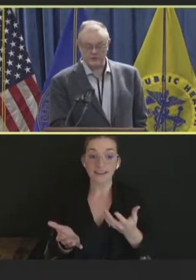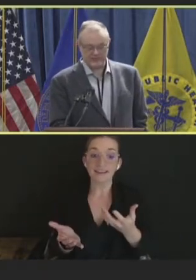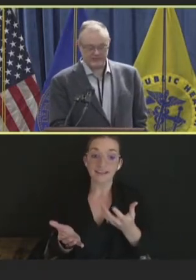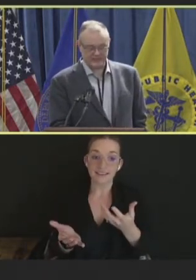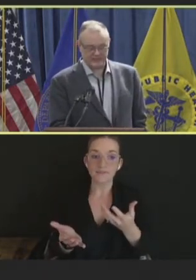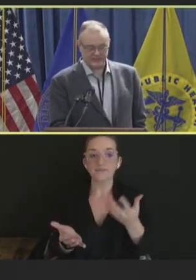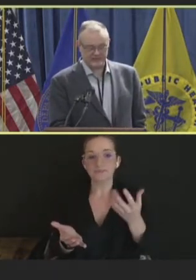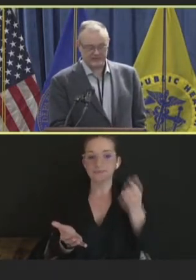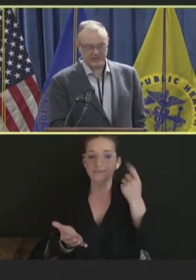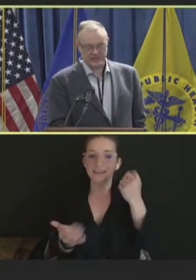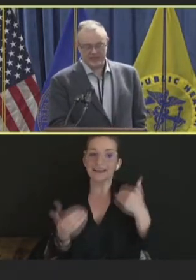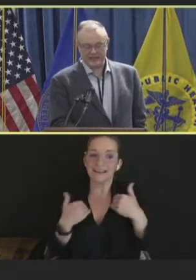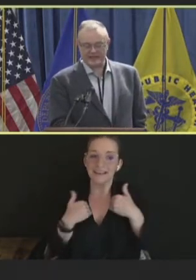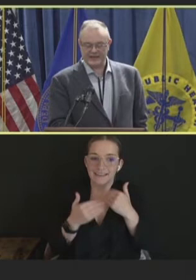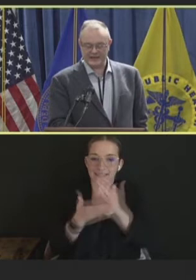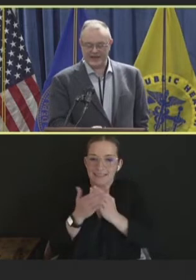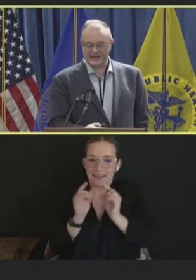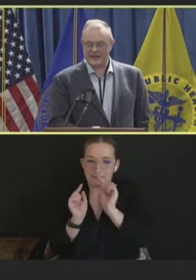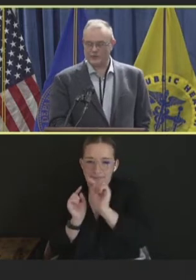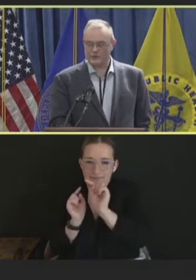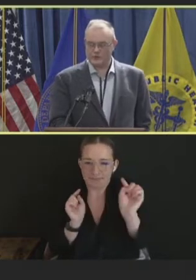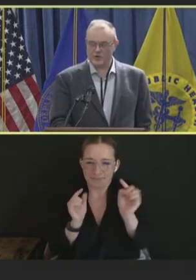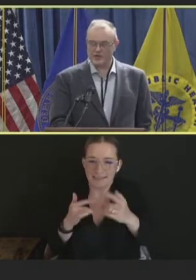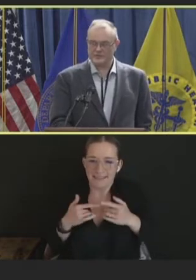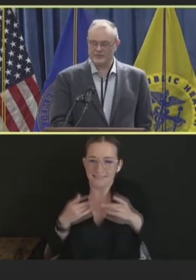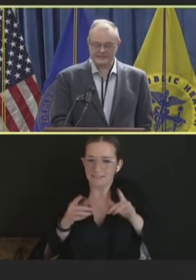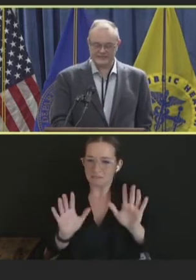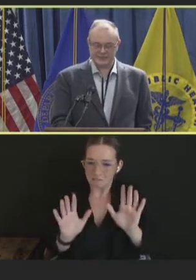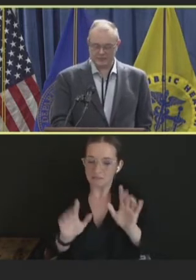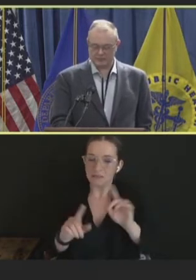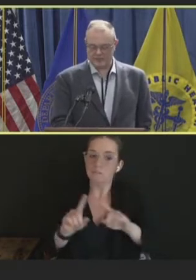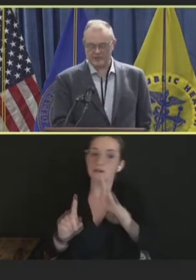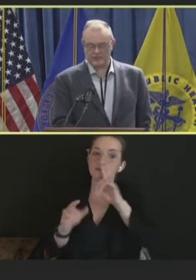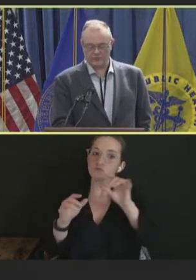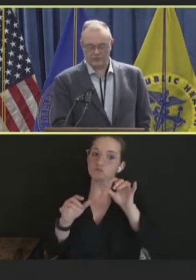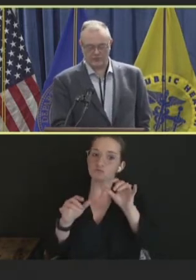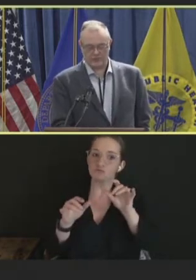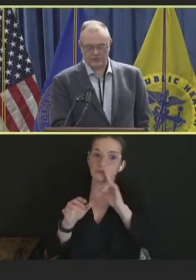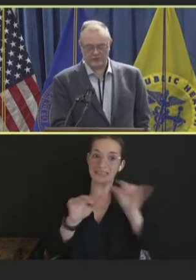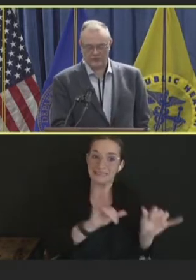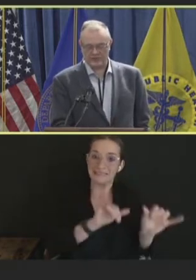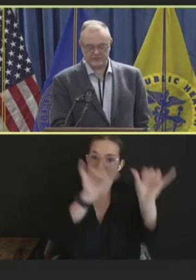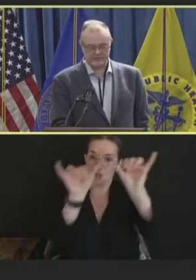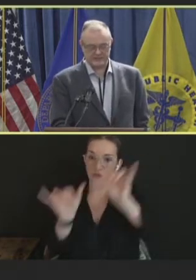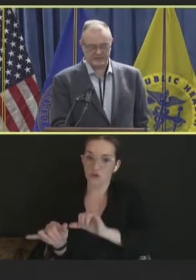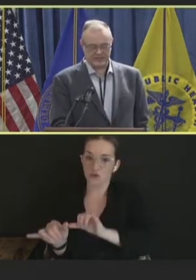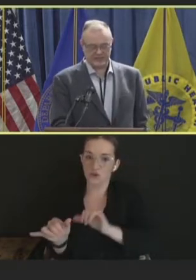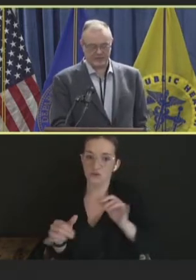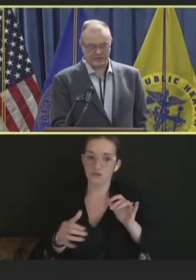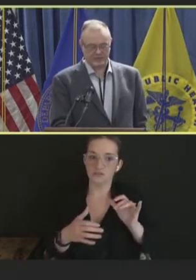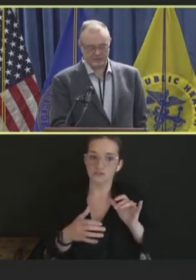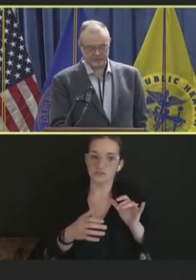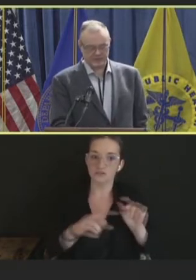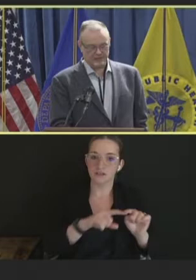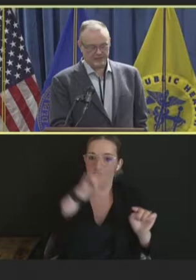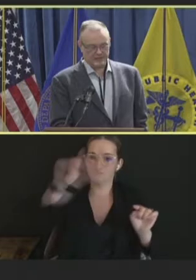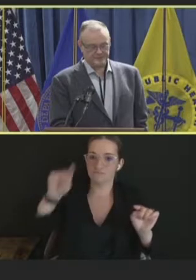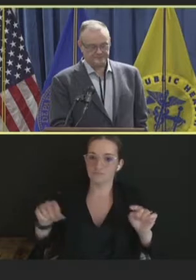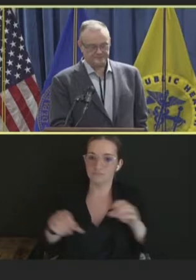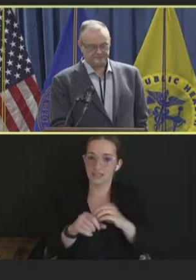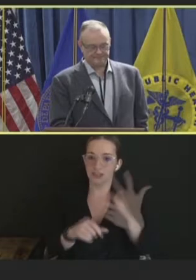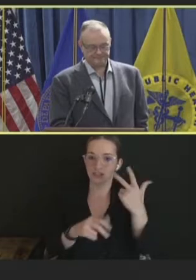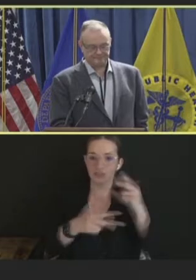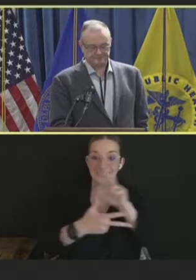local solicited events, that they are remarkably similar across these three groups.